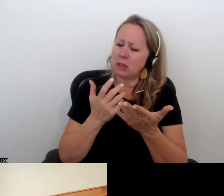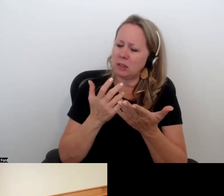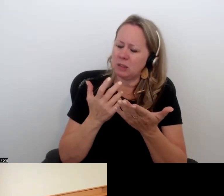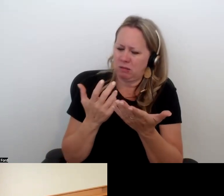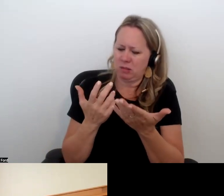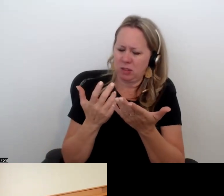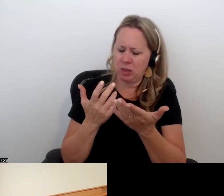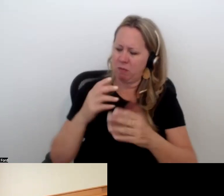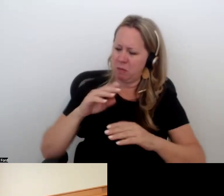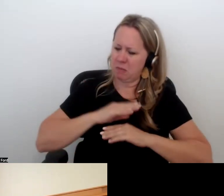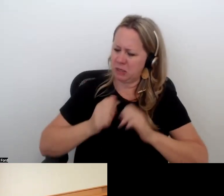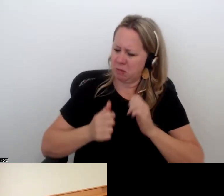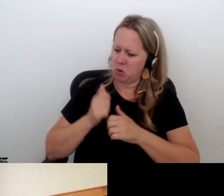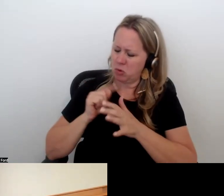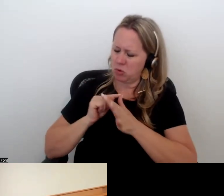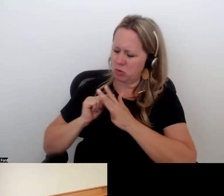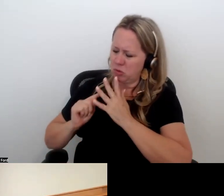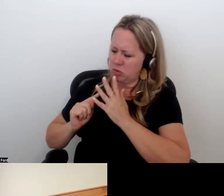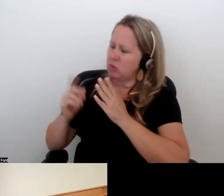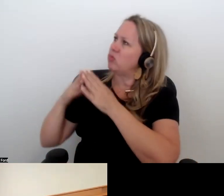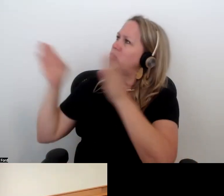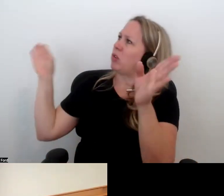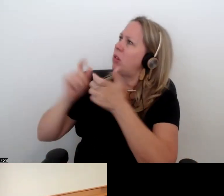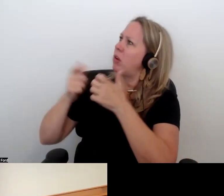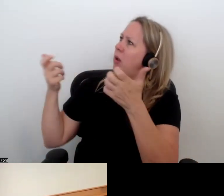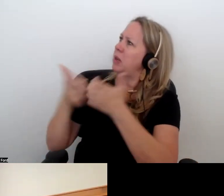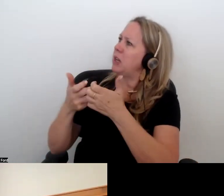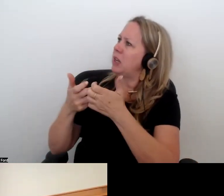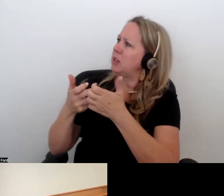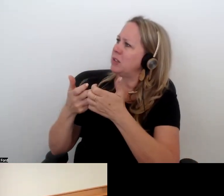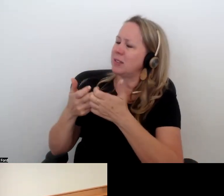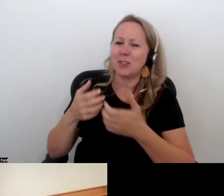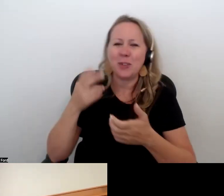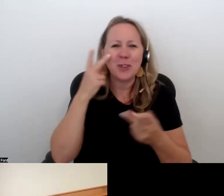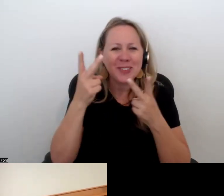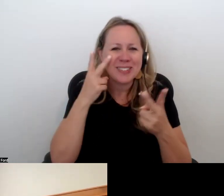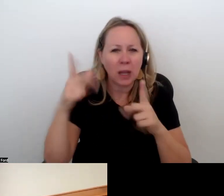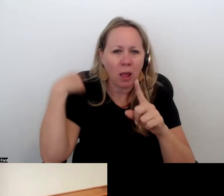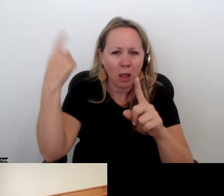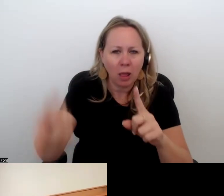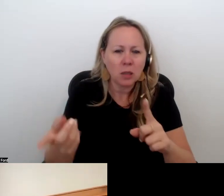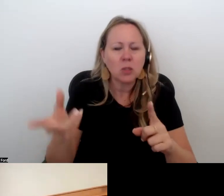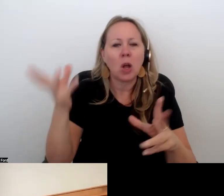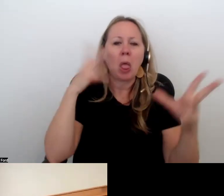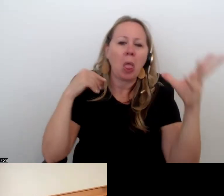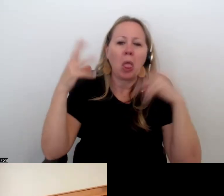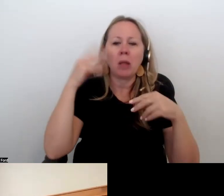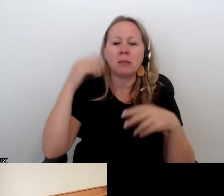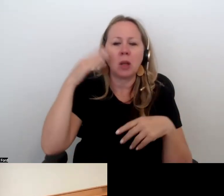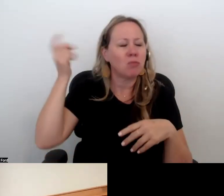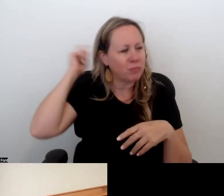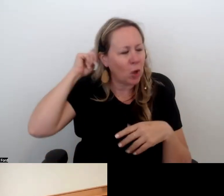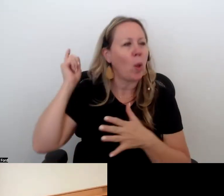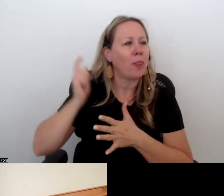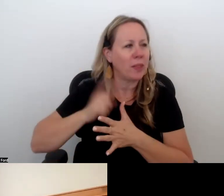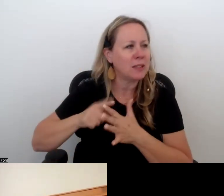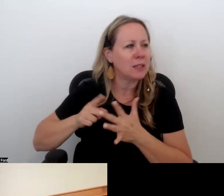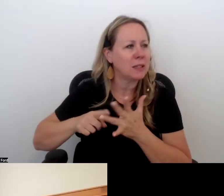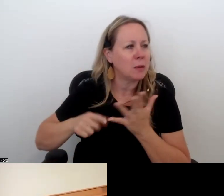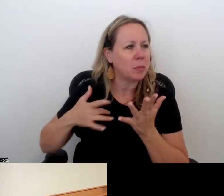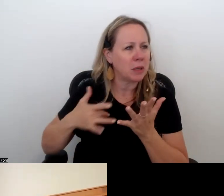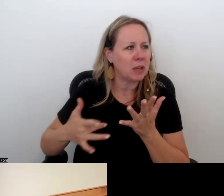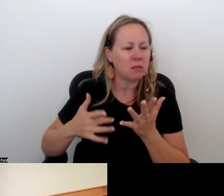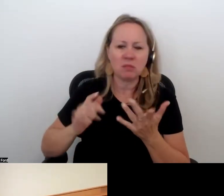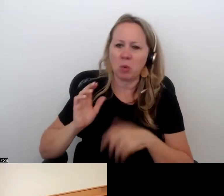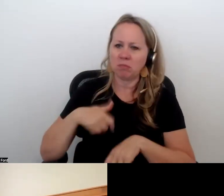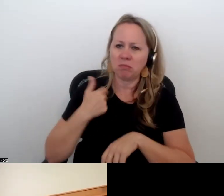the accommodation needs, and they tend to be, you've seen a number of these over the years, you kind of have a sense of them, without having to